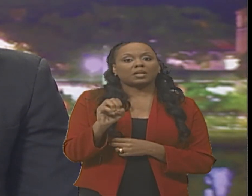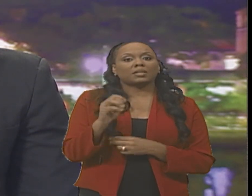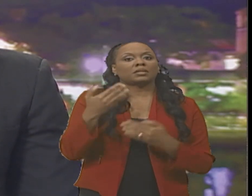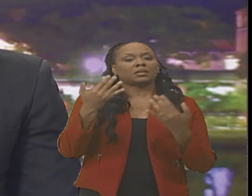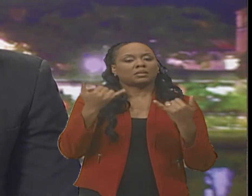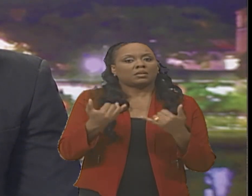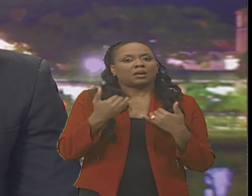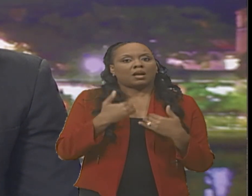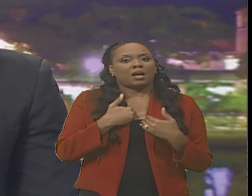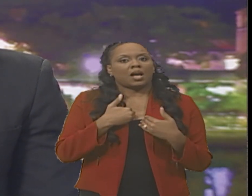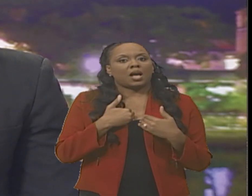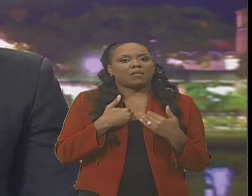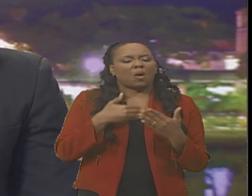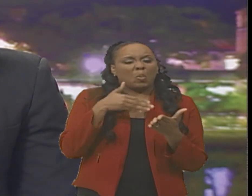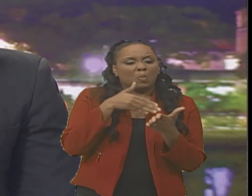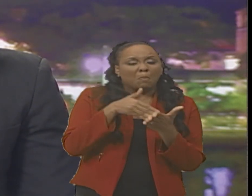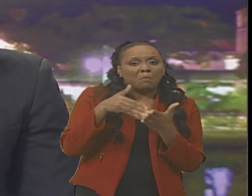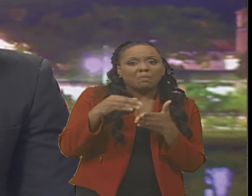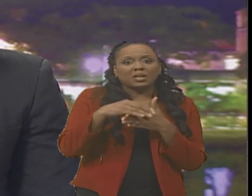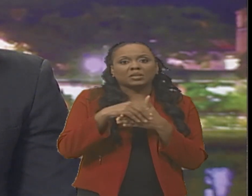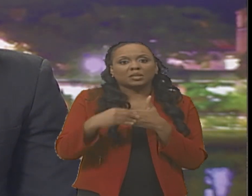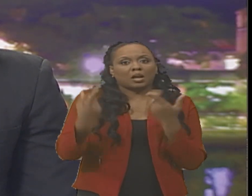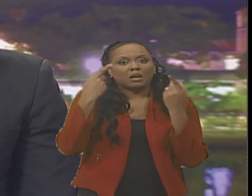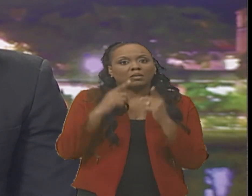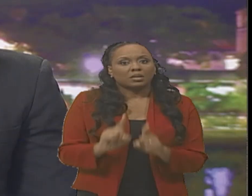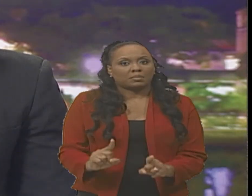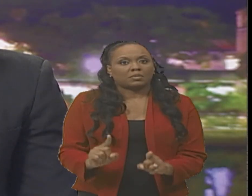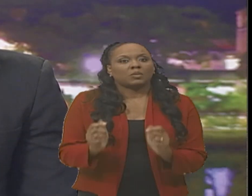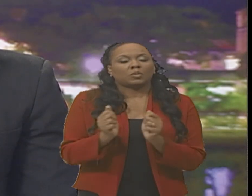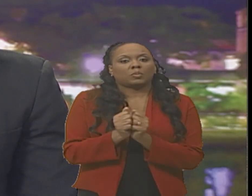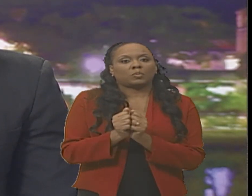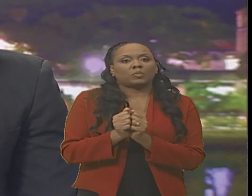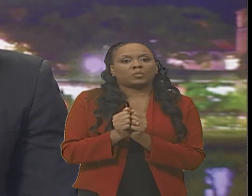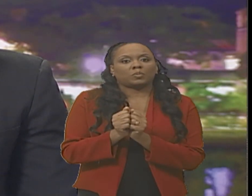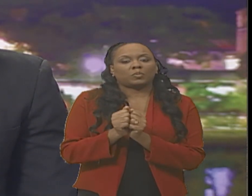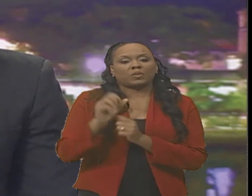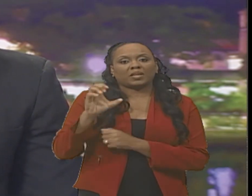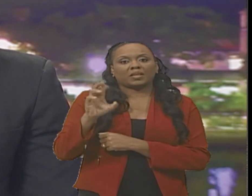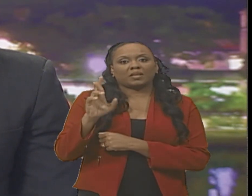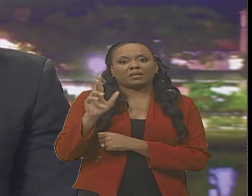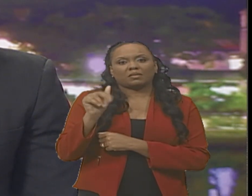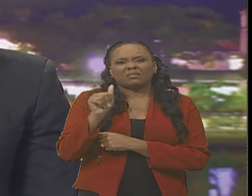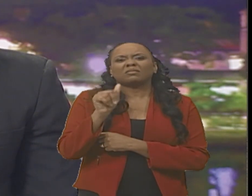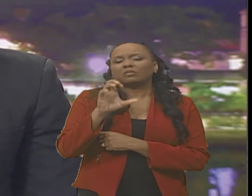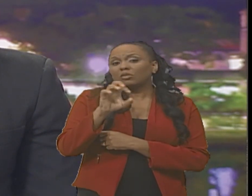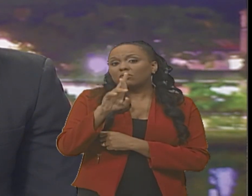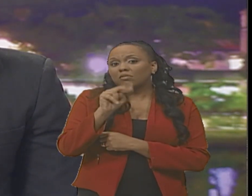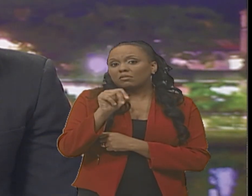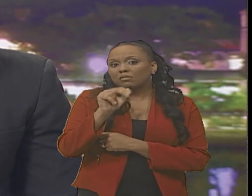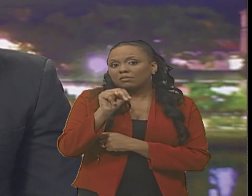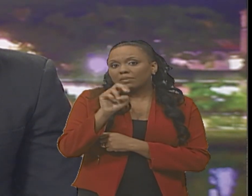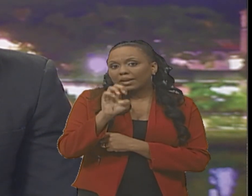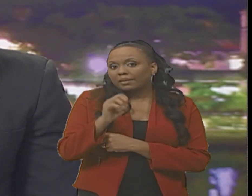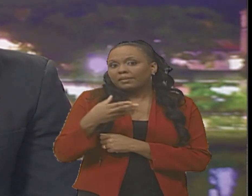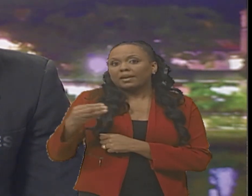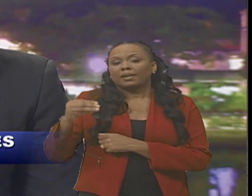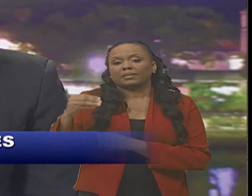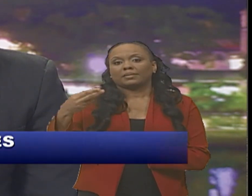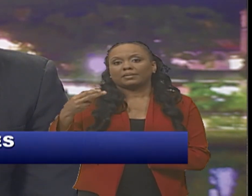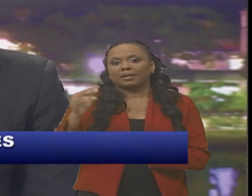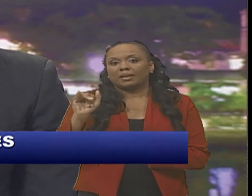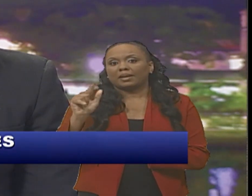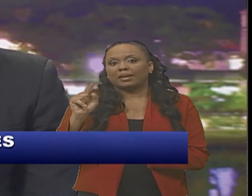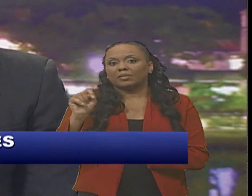Hilton Grand Vacations Club that's expected to pump a significant amount of money into the economy. Owner Paul Doyle says